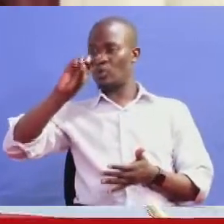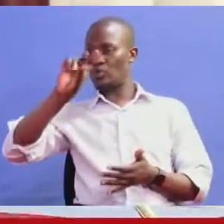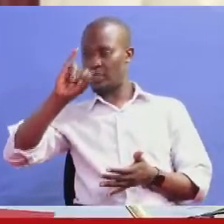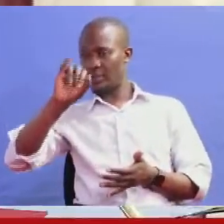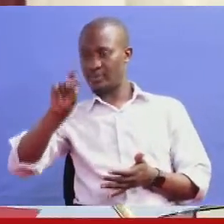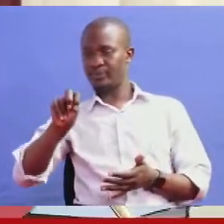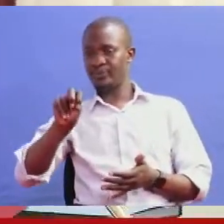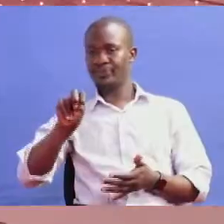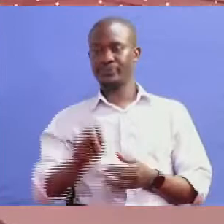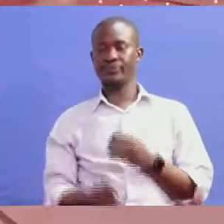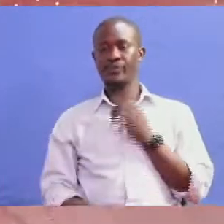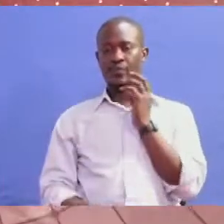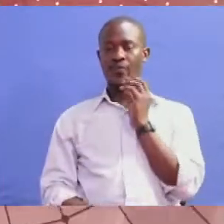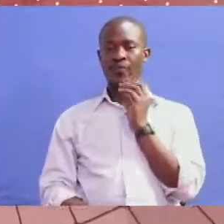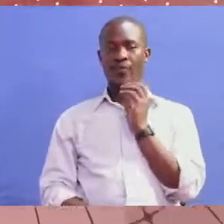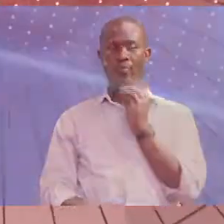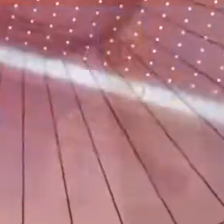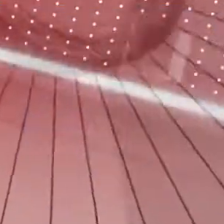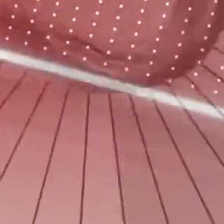Haji.